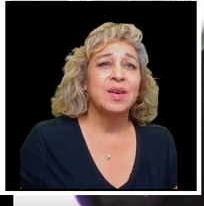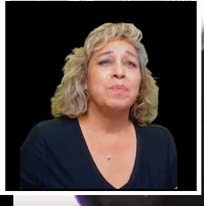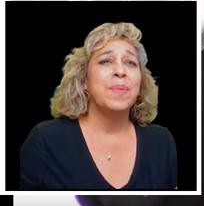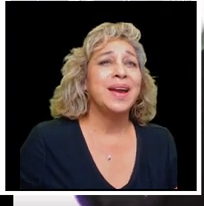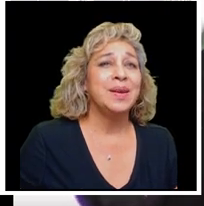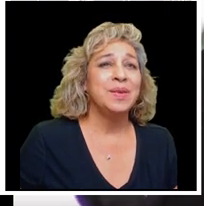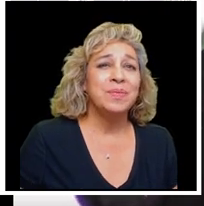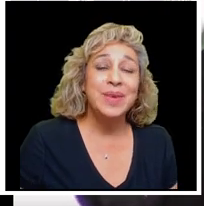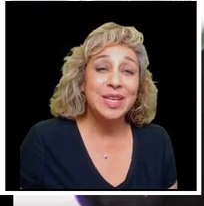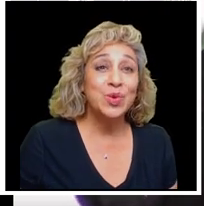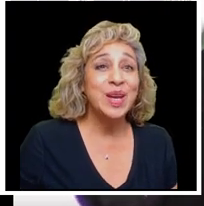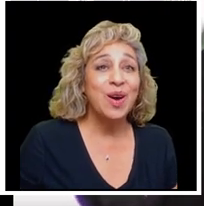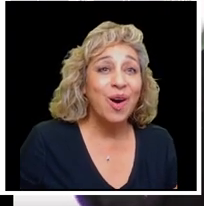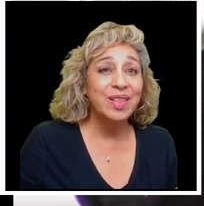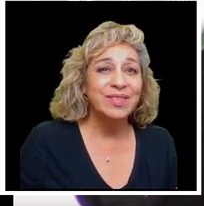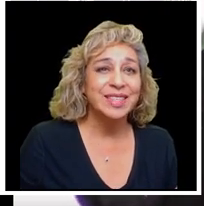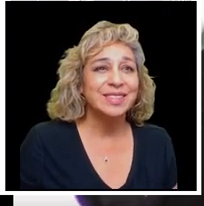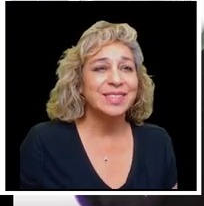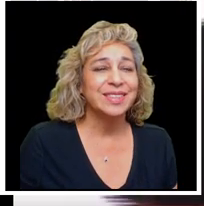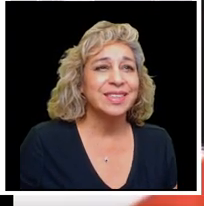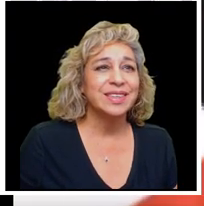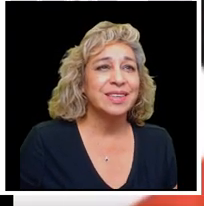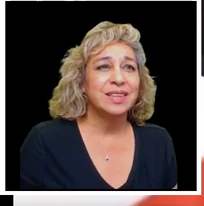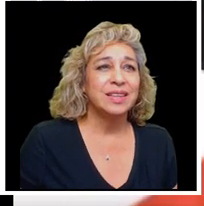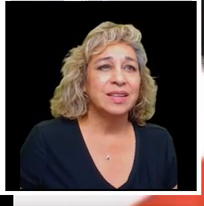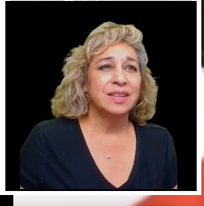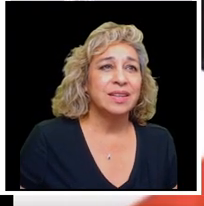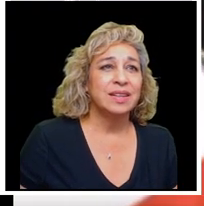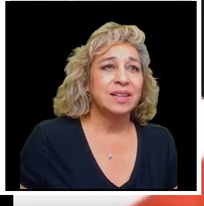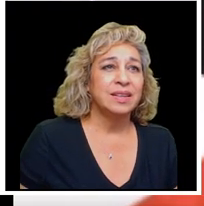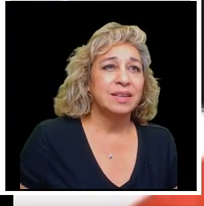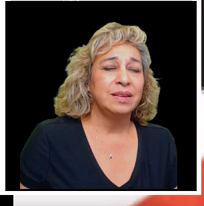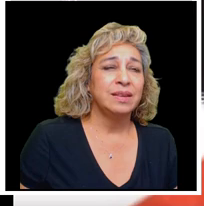by between all of us